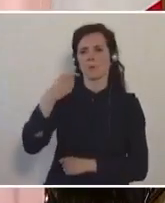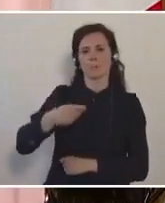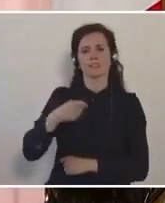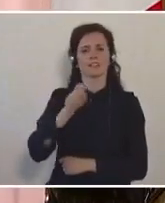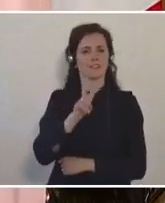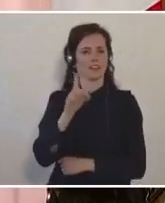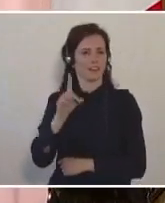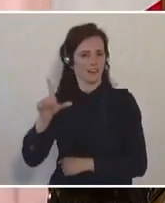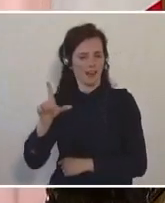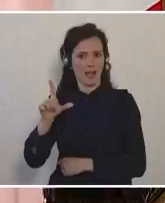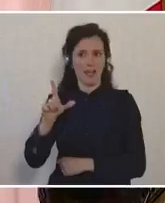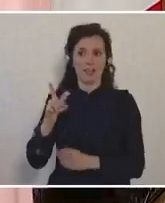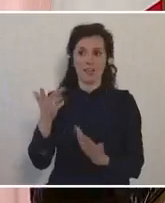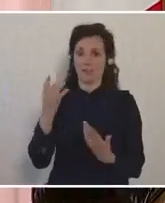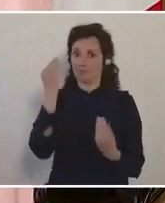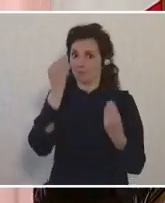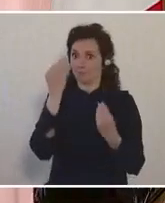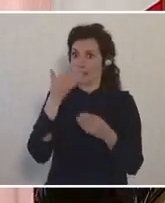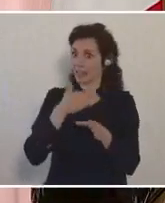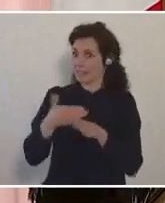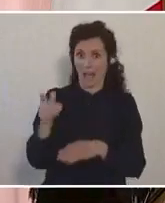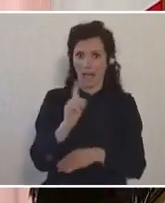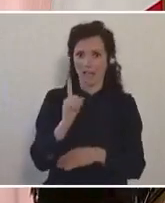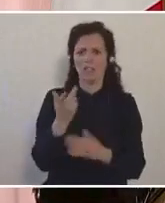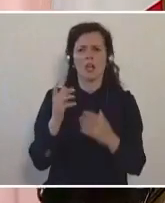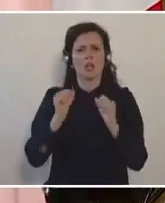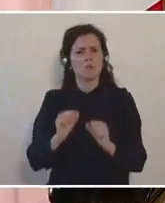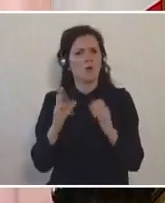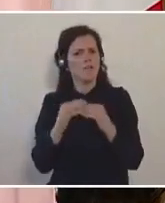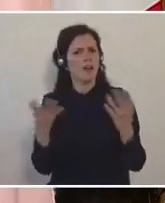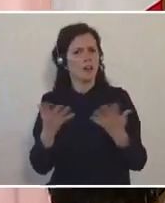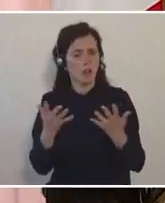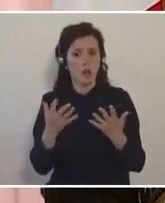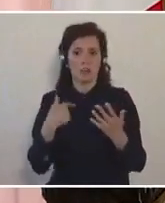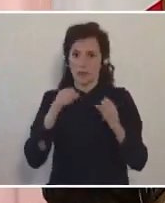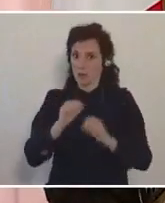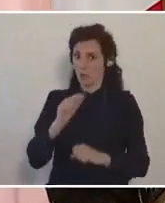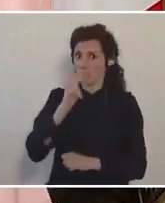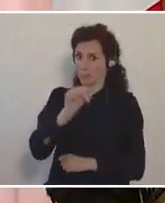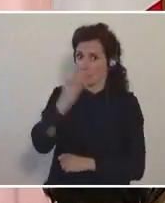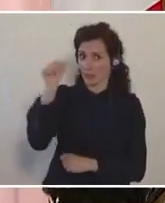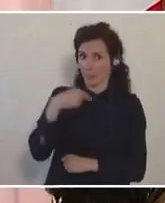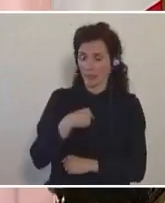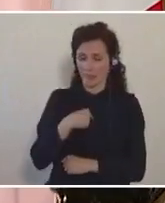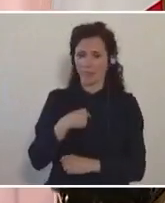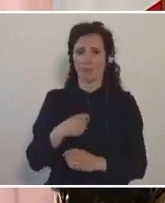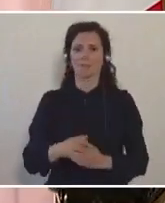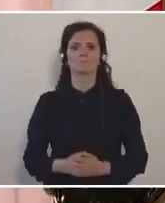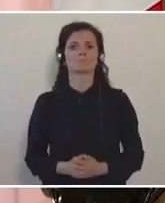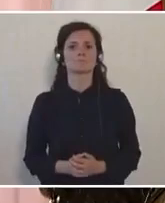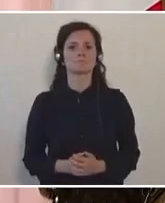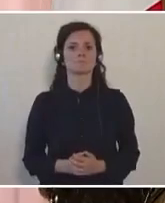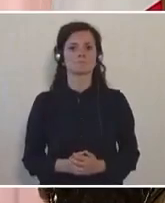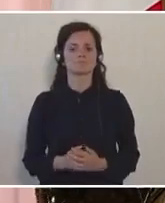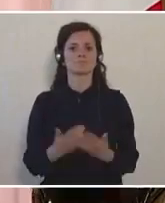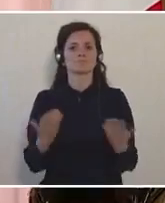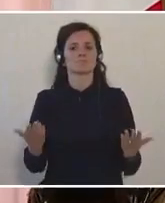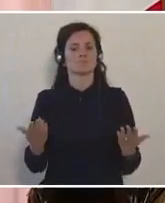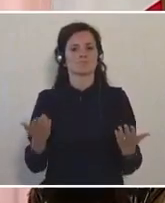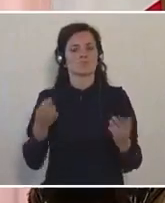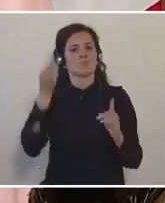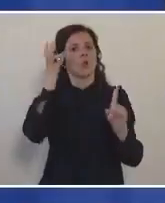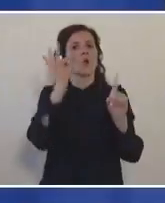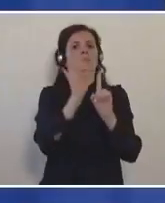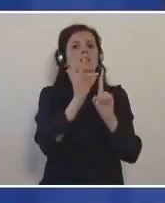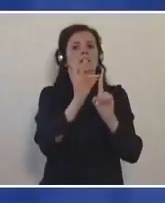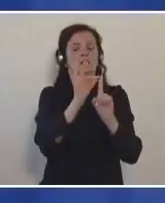perhaps here, if you allow. Please do. No, you answer first. So indeed, our goal is to be ready in June. This is for